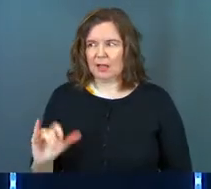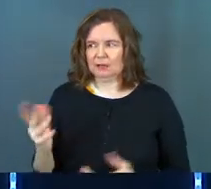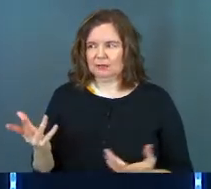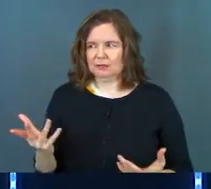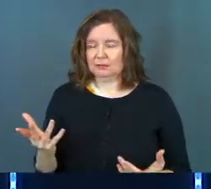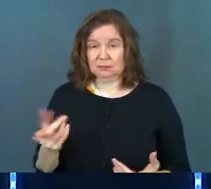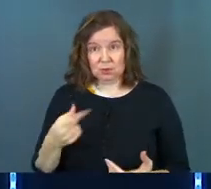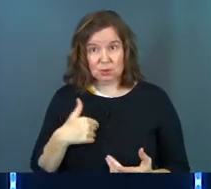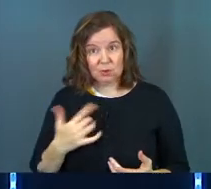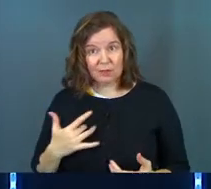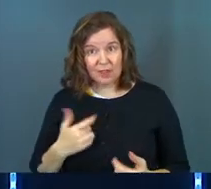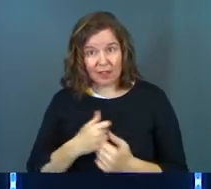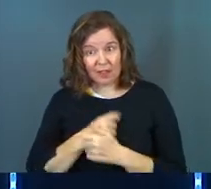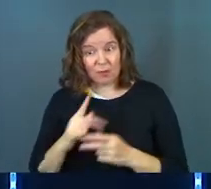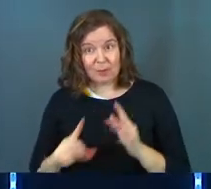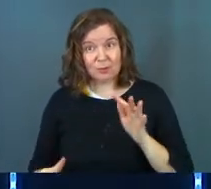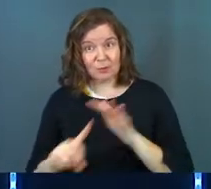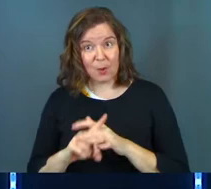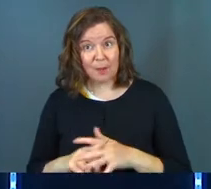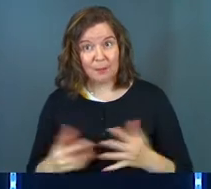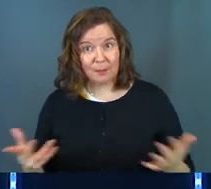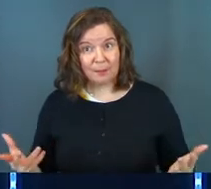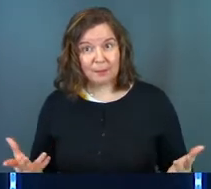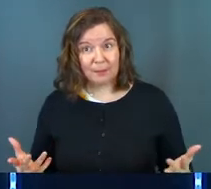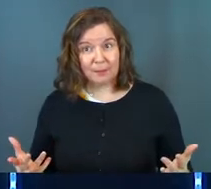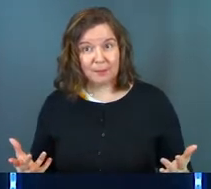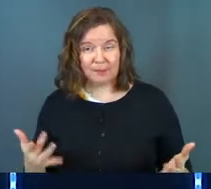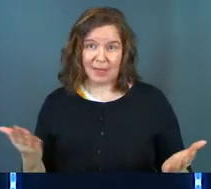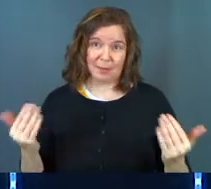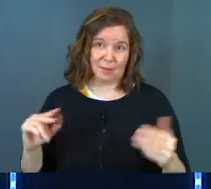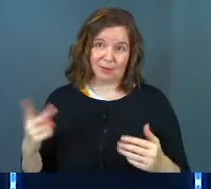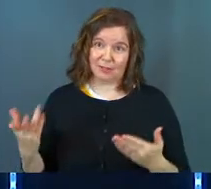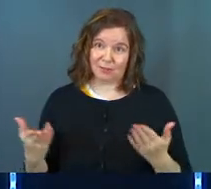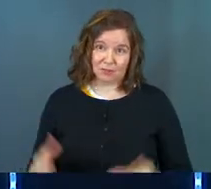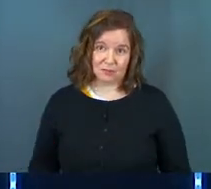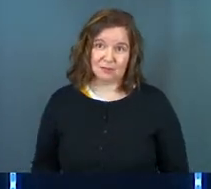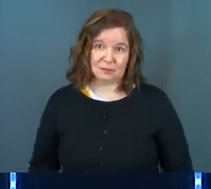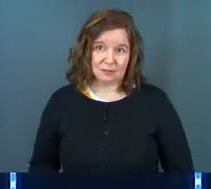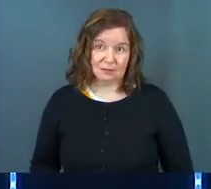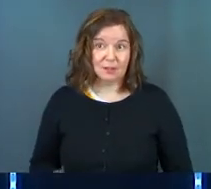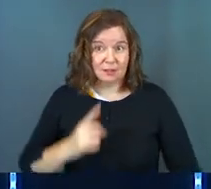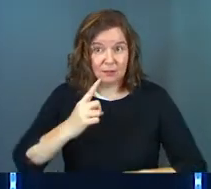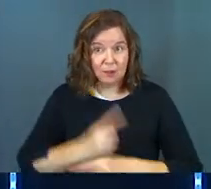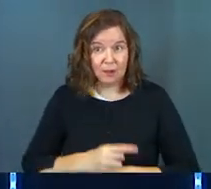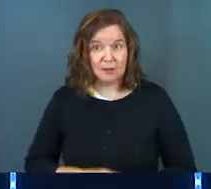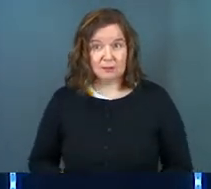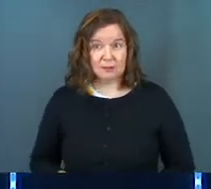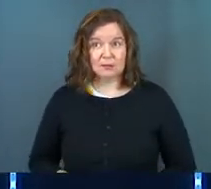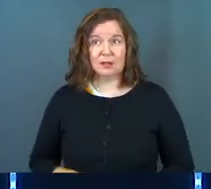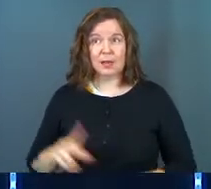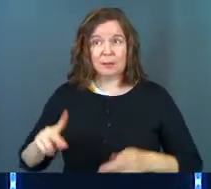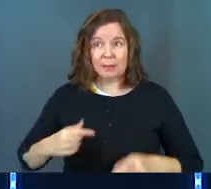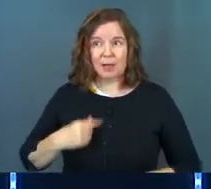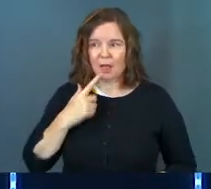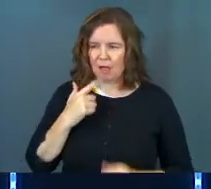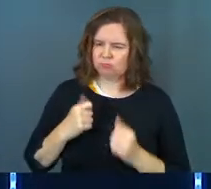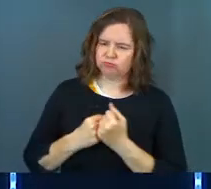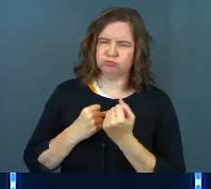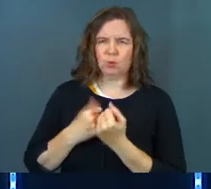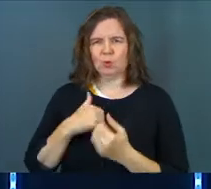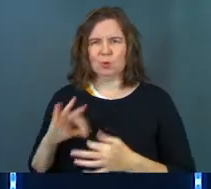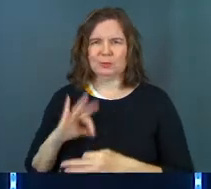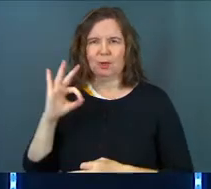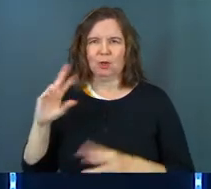Like, don't you feel love when people show up? Come on, second service. Right? Like people say, I'm with